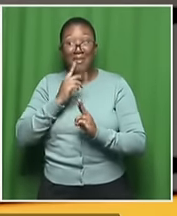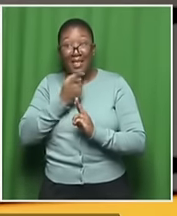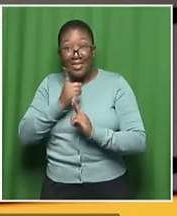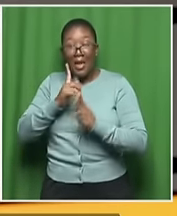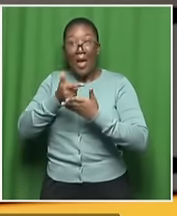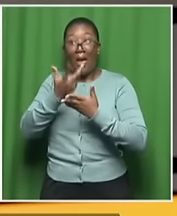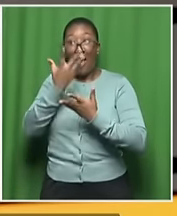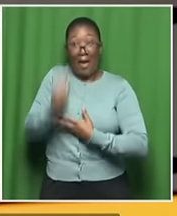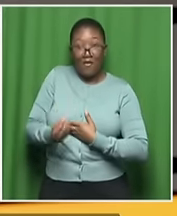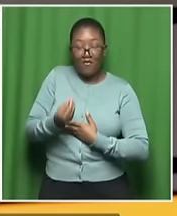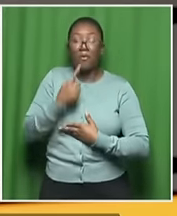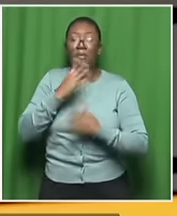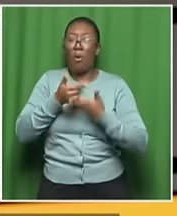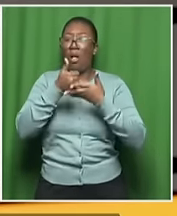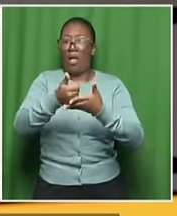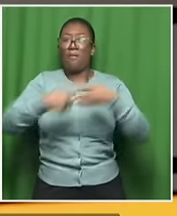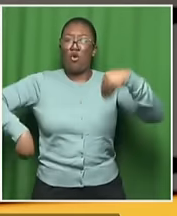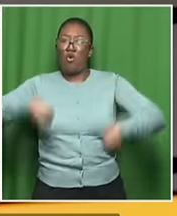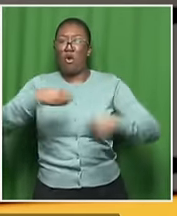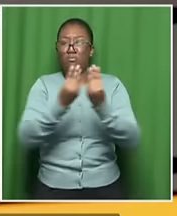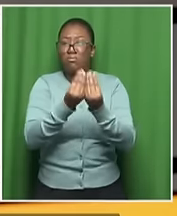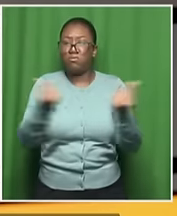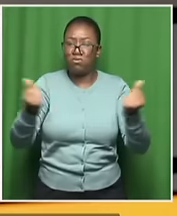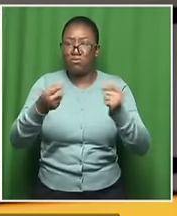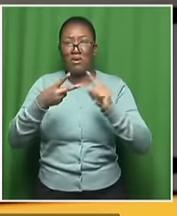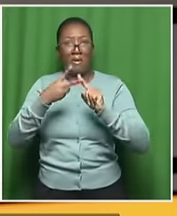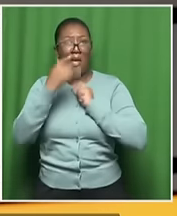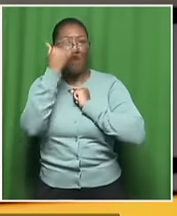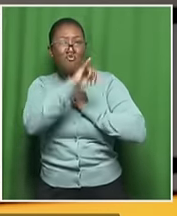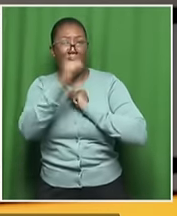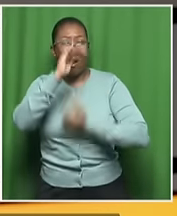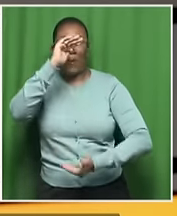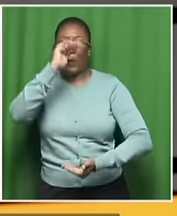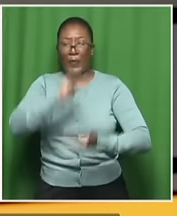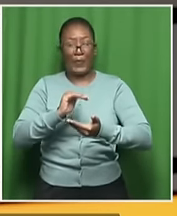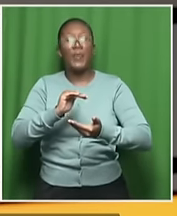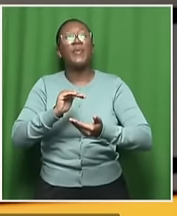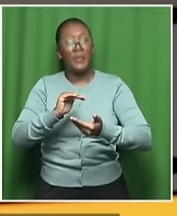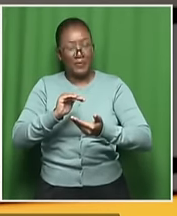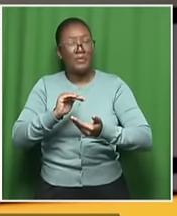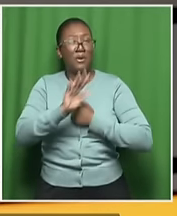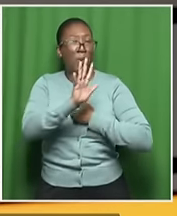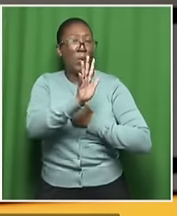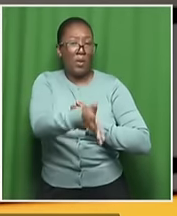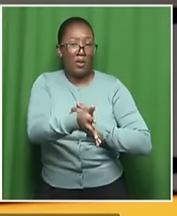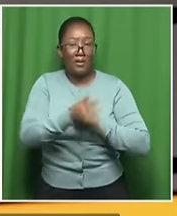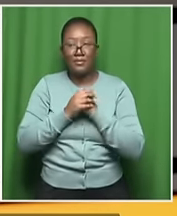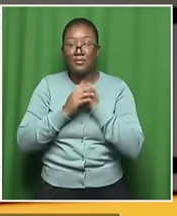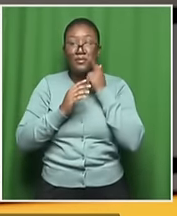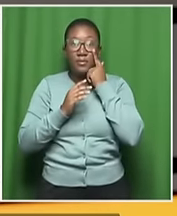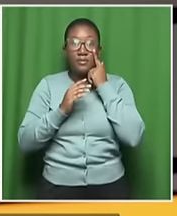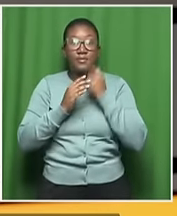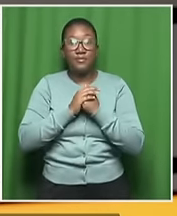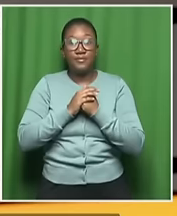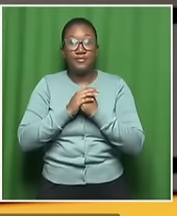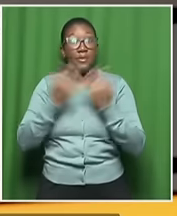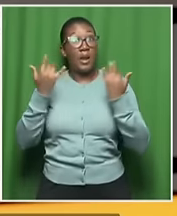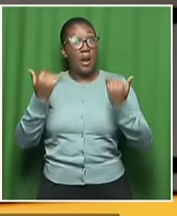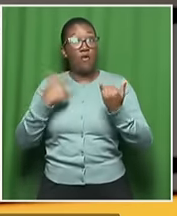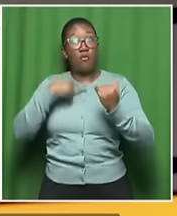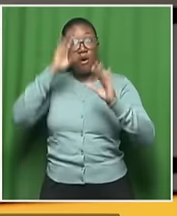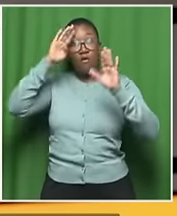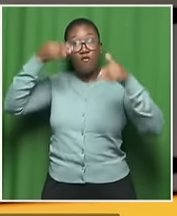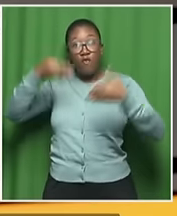Africa. Crime will be less. And then you will be focused on what you are